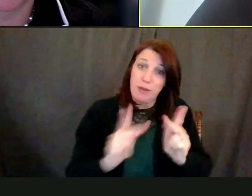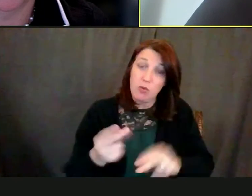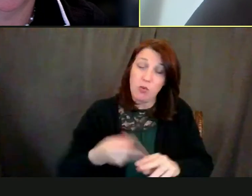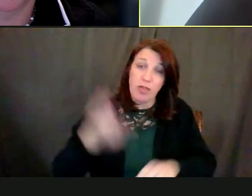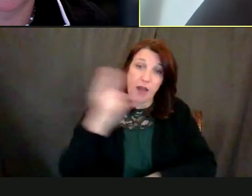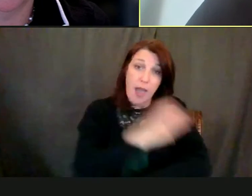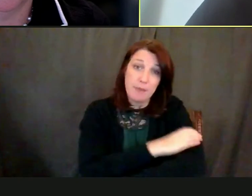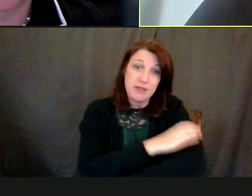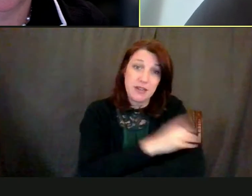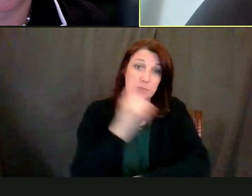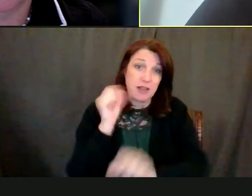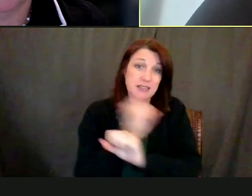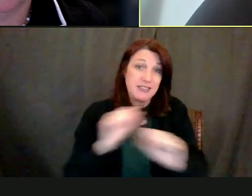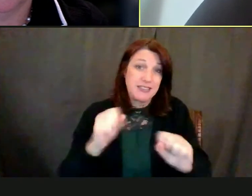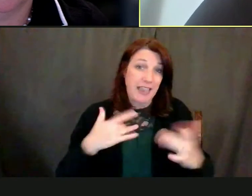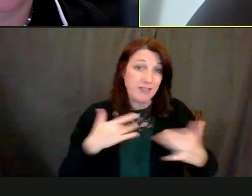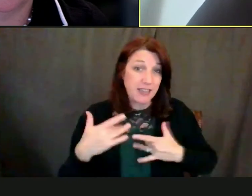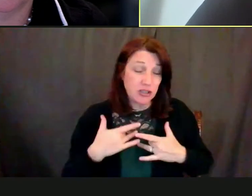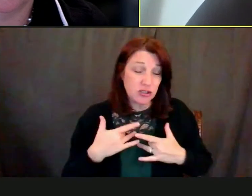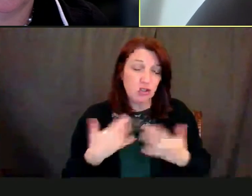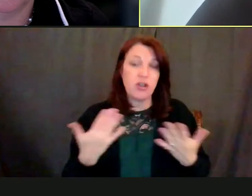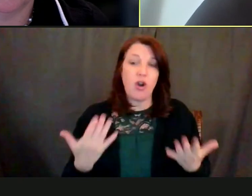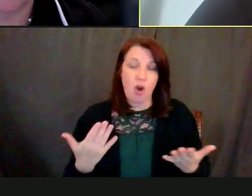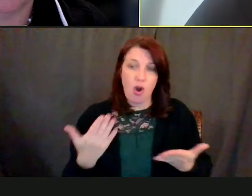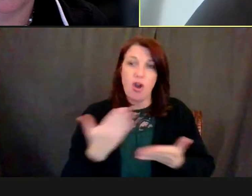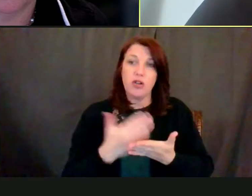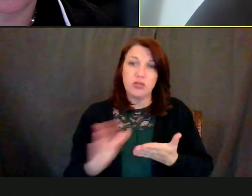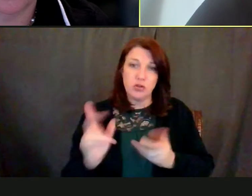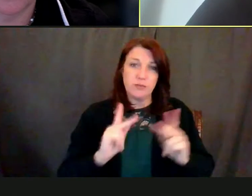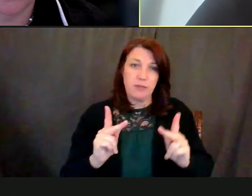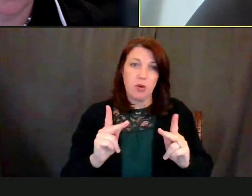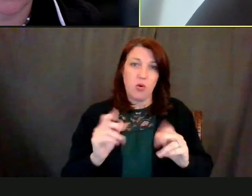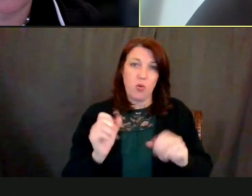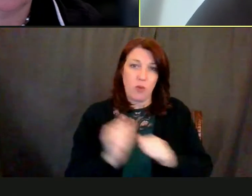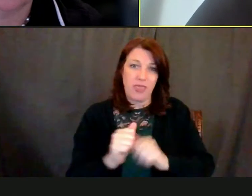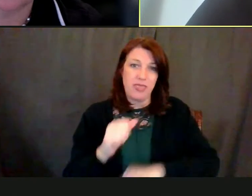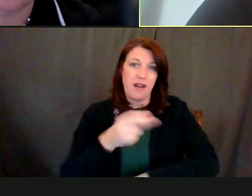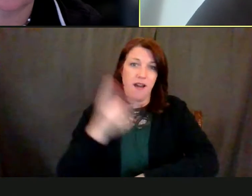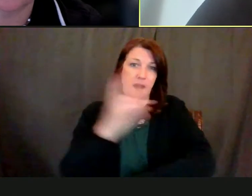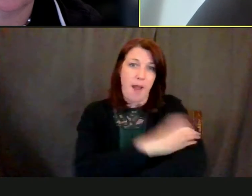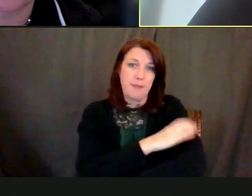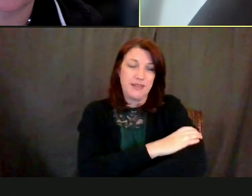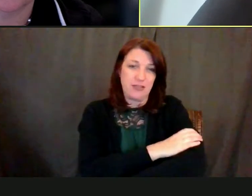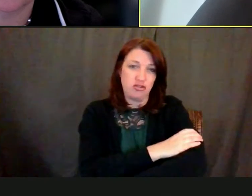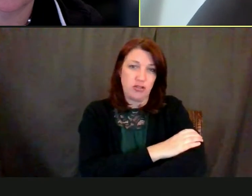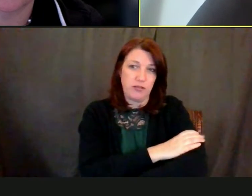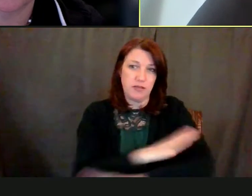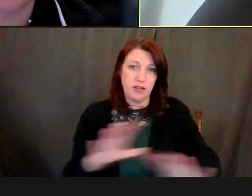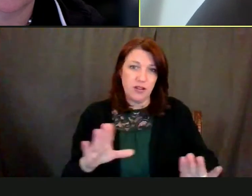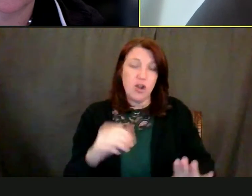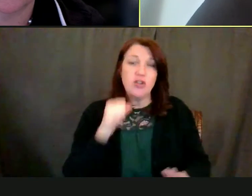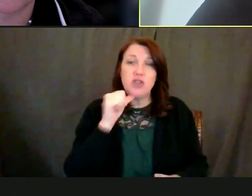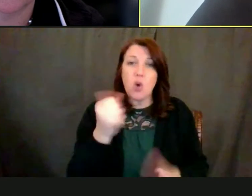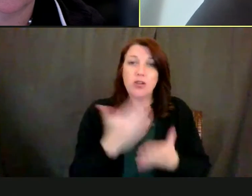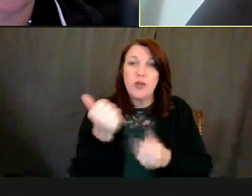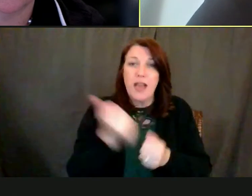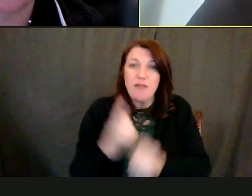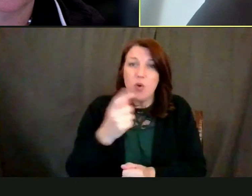because of safety concerns, then what we would say is exclude people with hypertension. Don't exclude everyone who may be likely to have